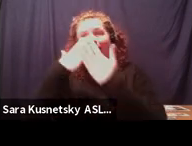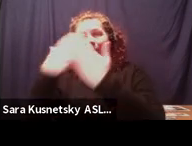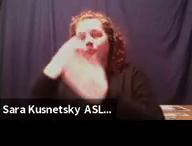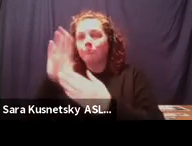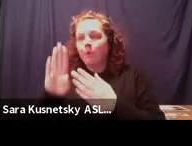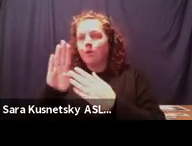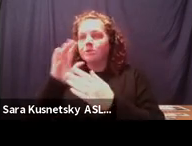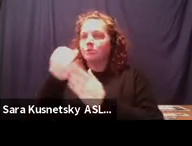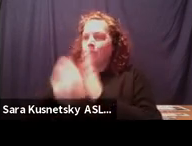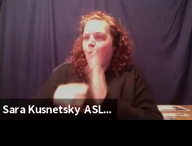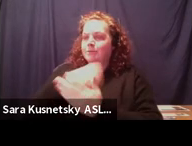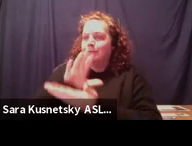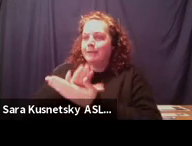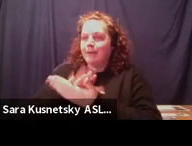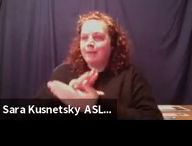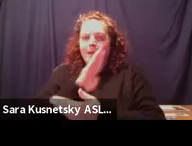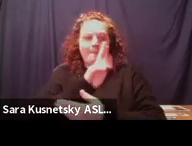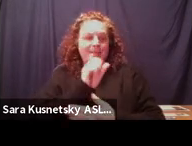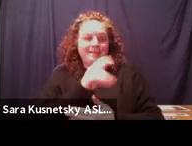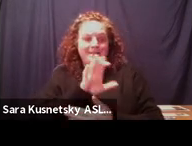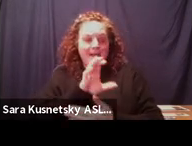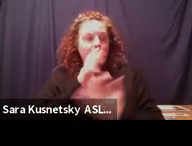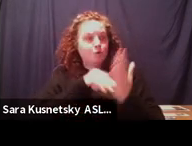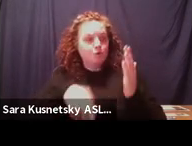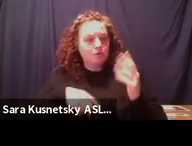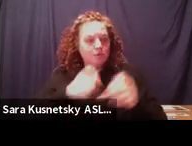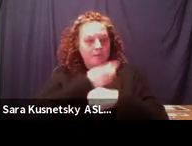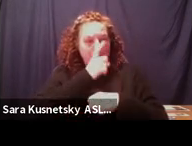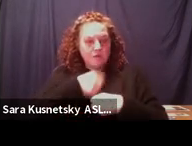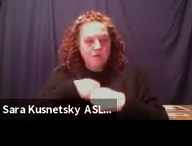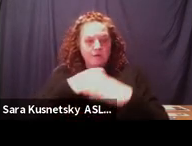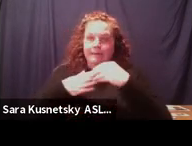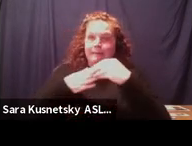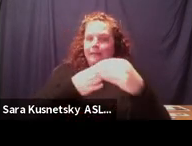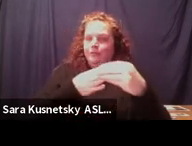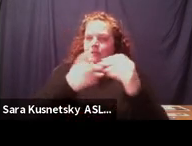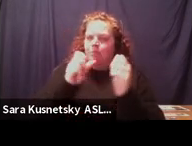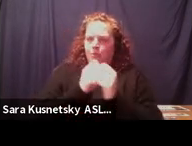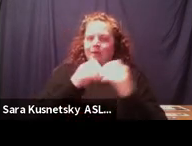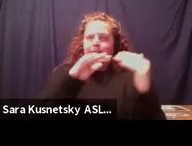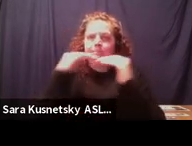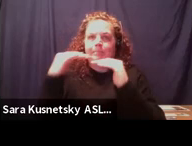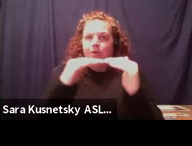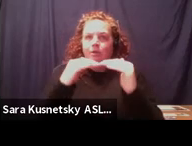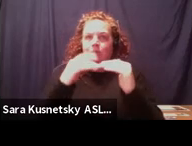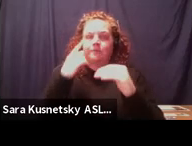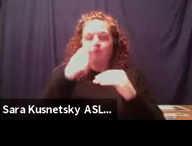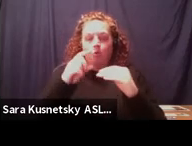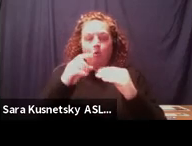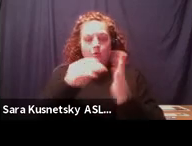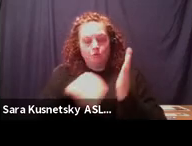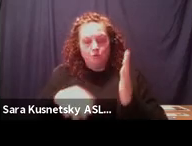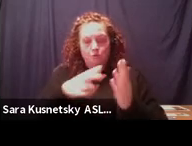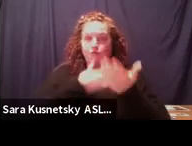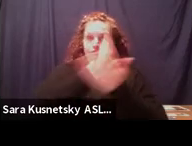to our BSAC students for taking a leadership position with their peers and continuing to communicate student rights and